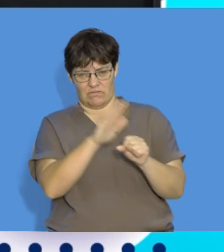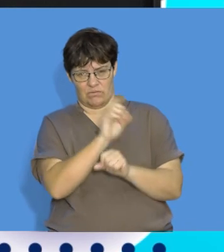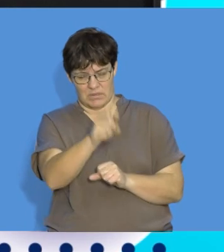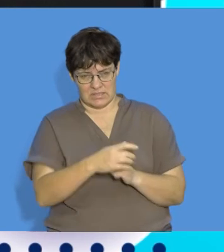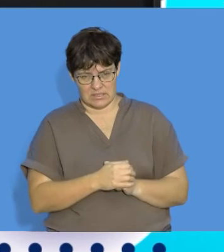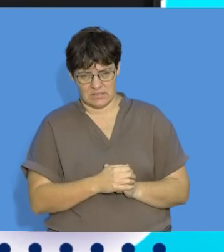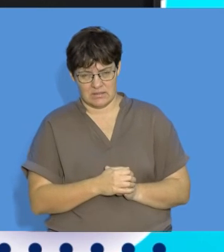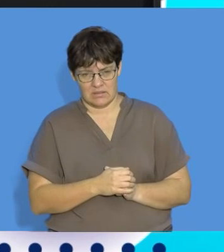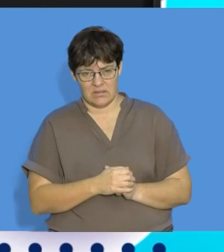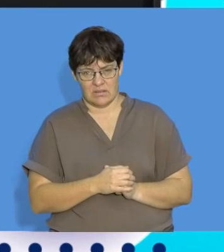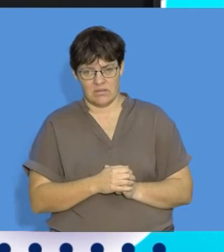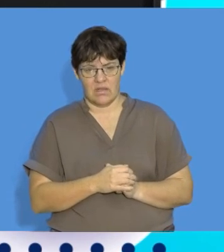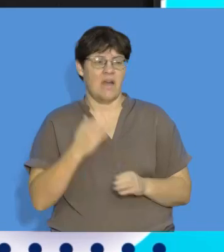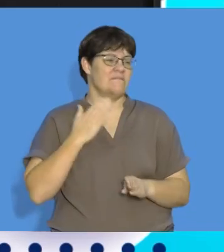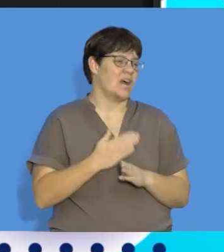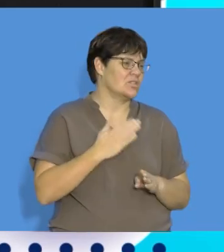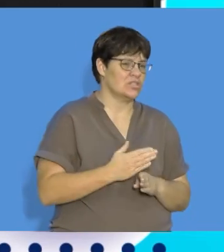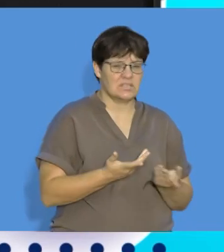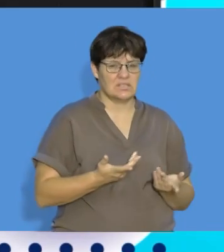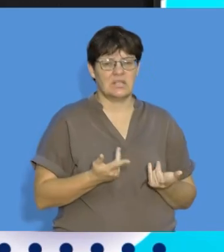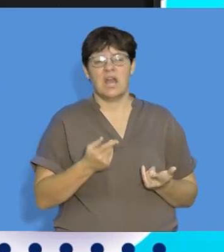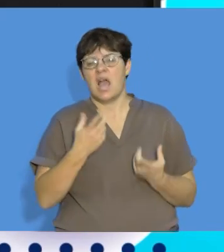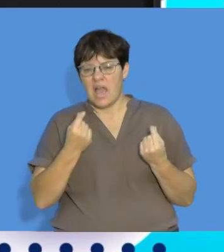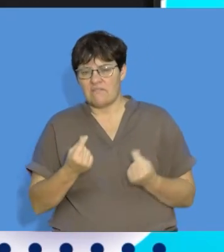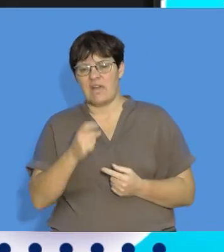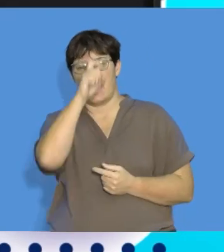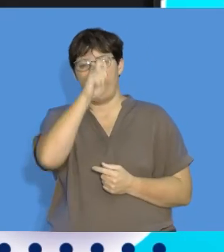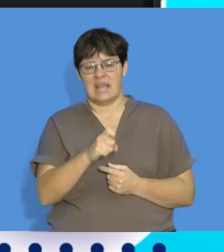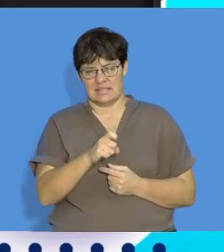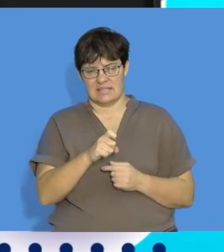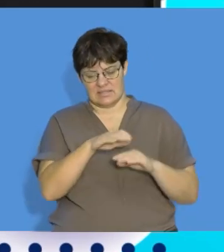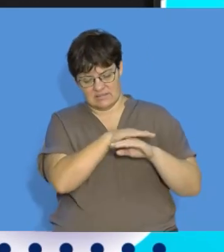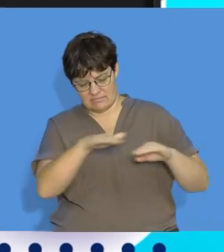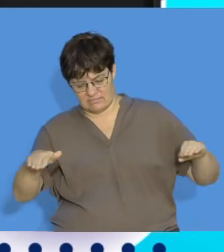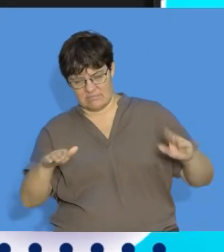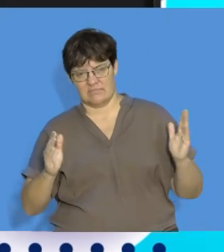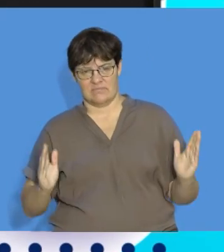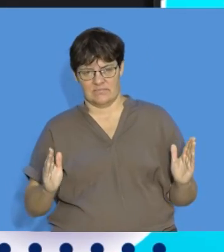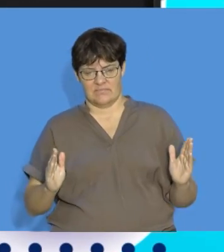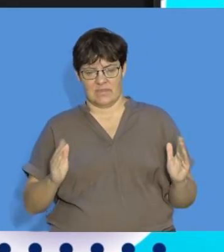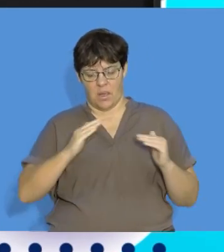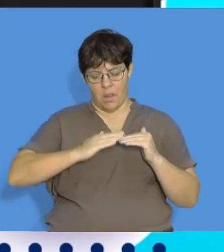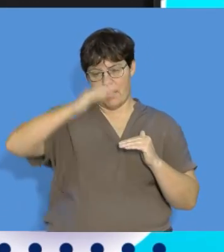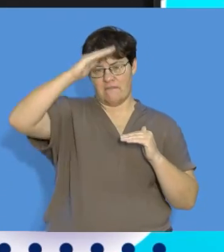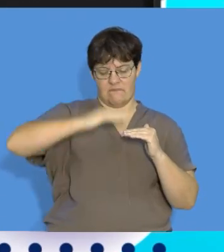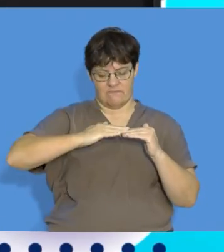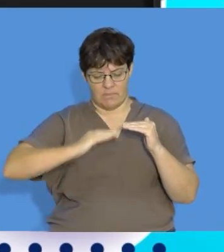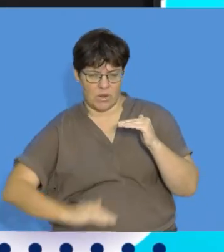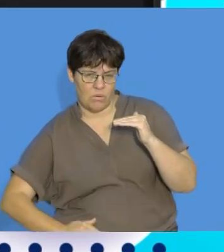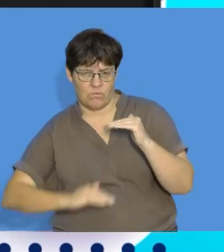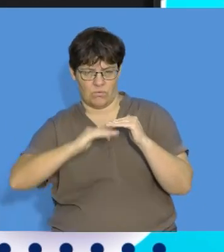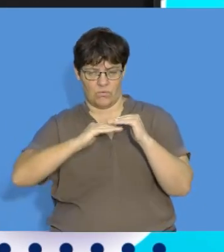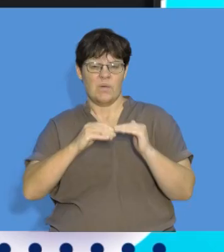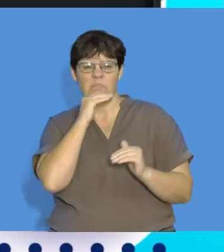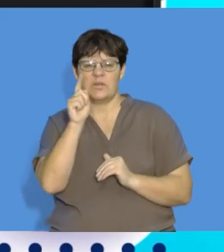guys really need to understand there. The nature of functions has to do with the x-axis. That's mainly what we look at. Is it